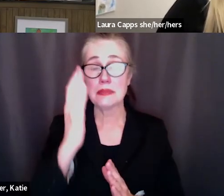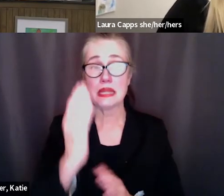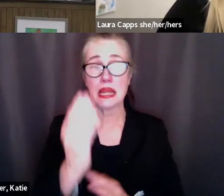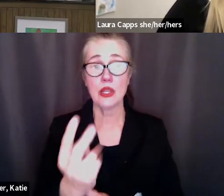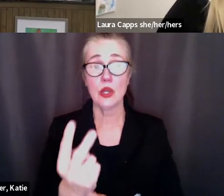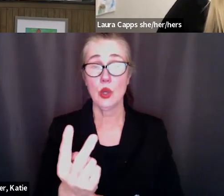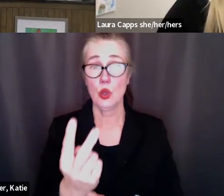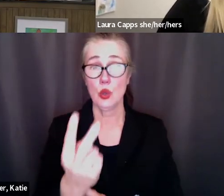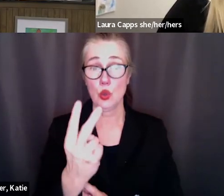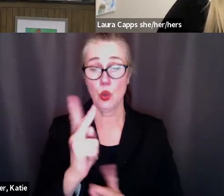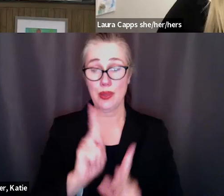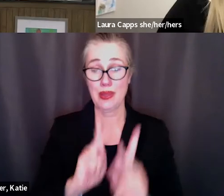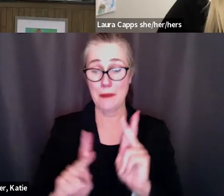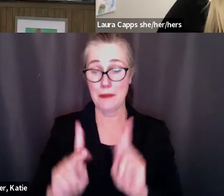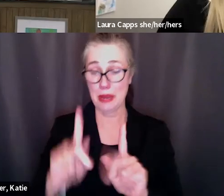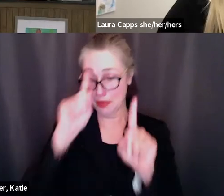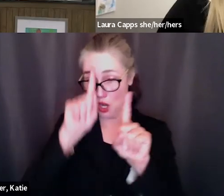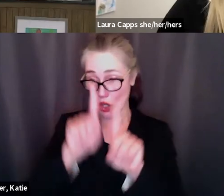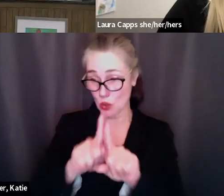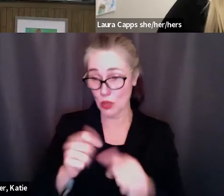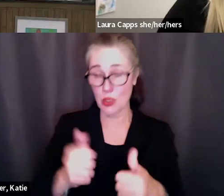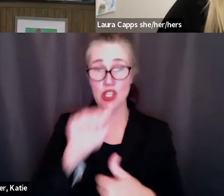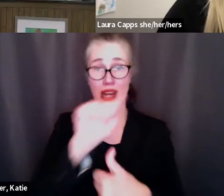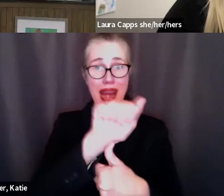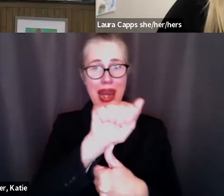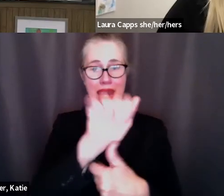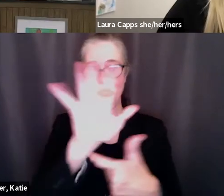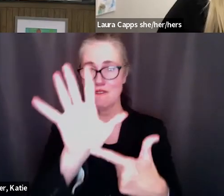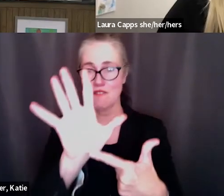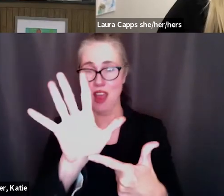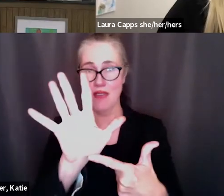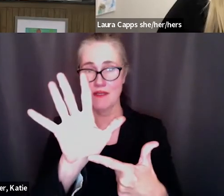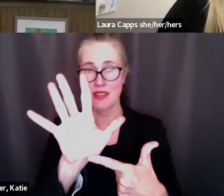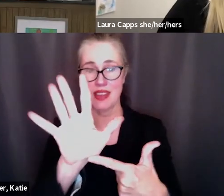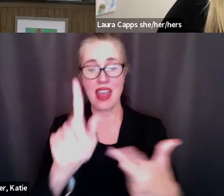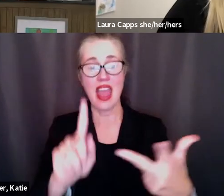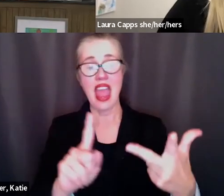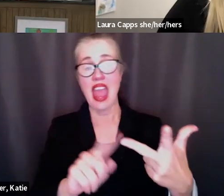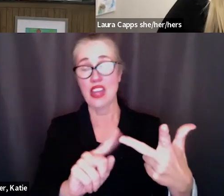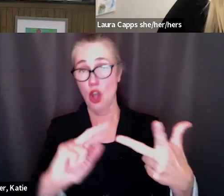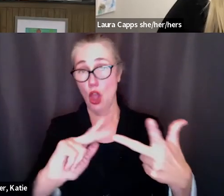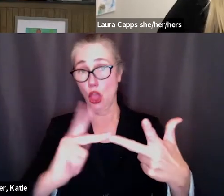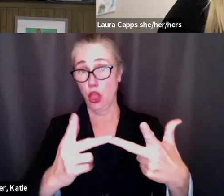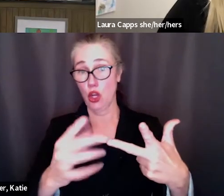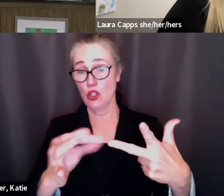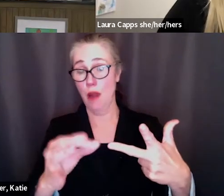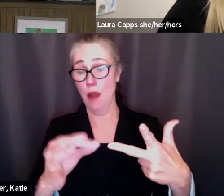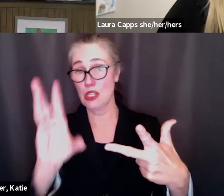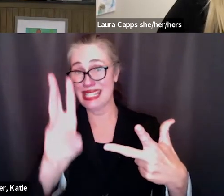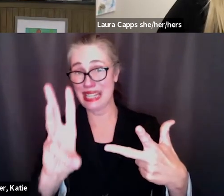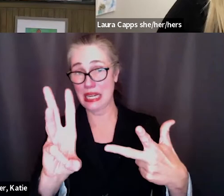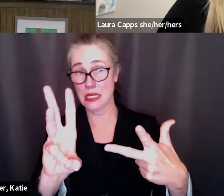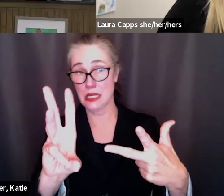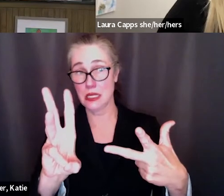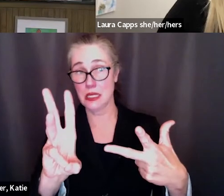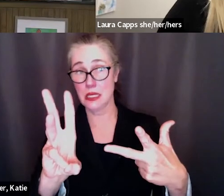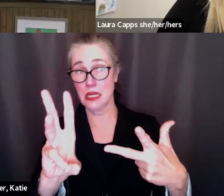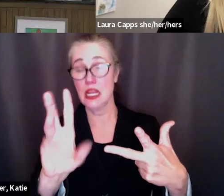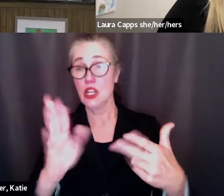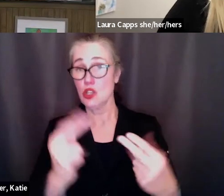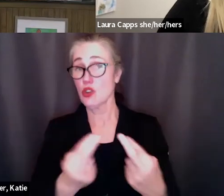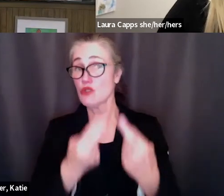everybody's agreeing on which is a and five but then there's a third option six and again you can make the recommendation today that you will take those